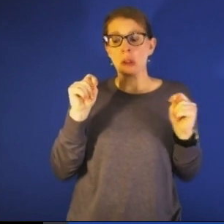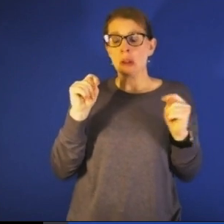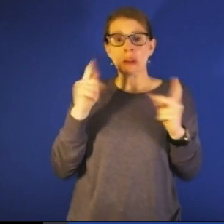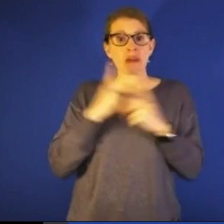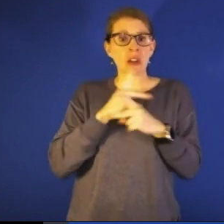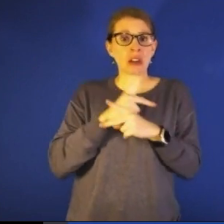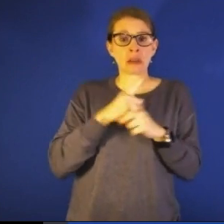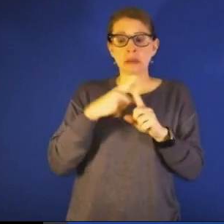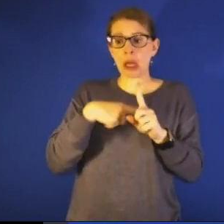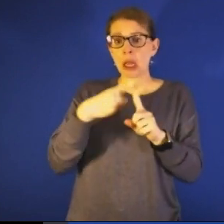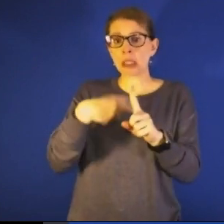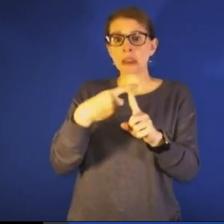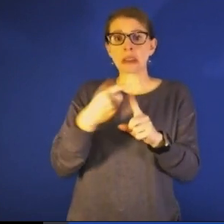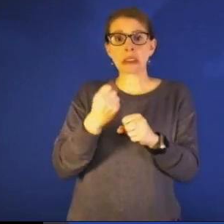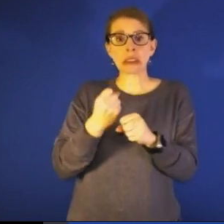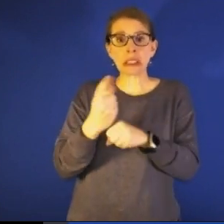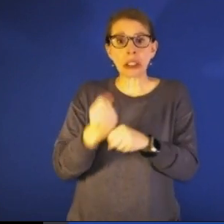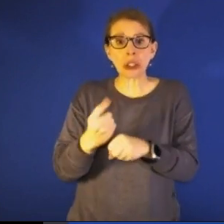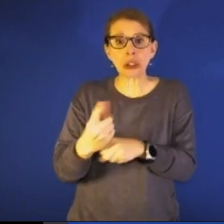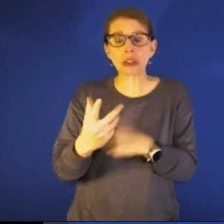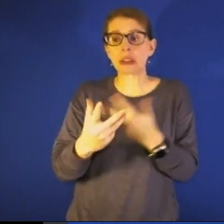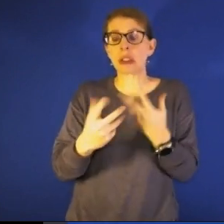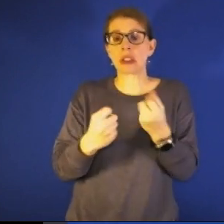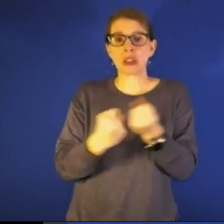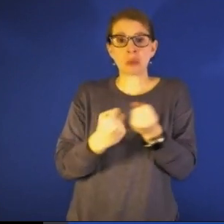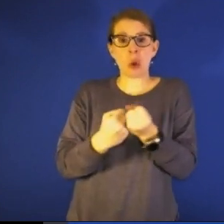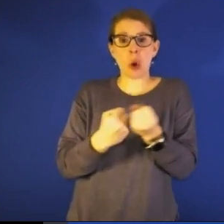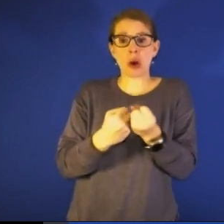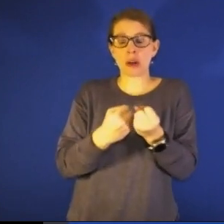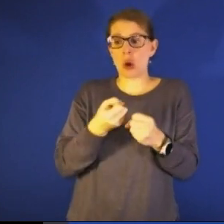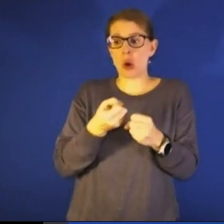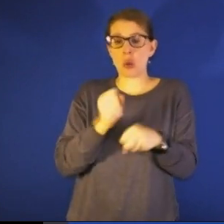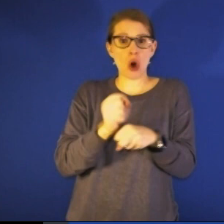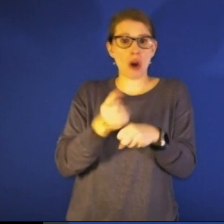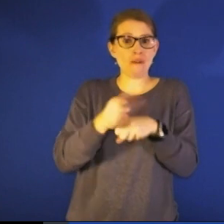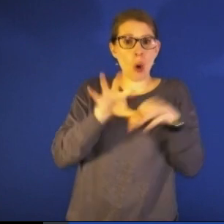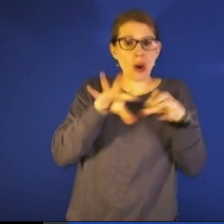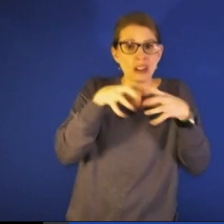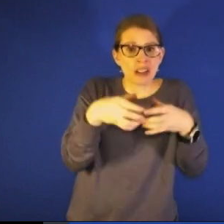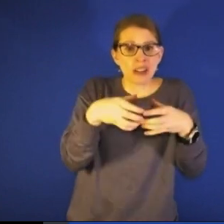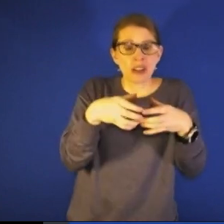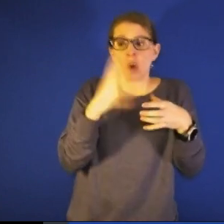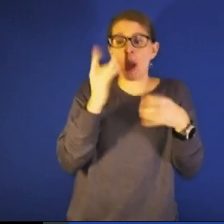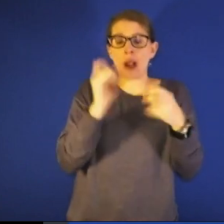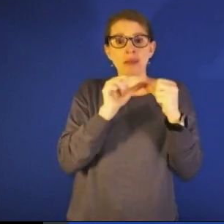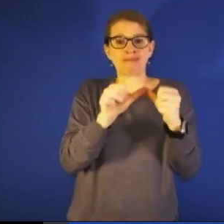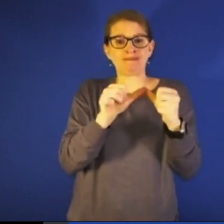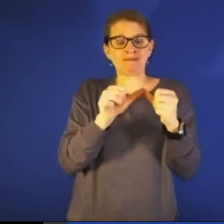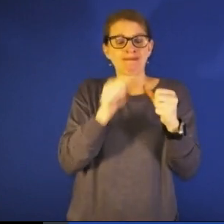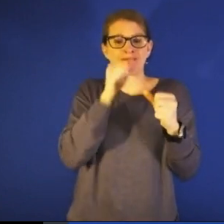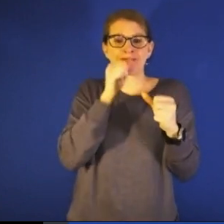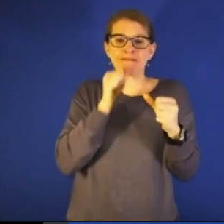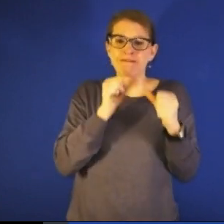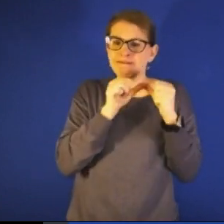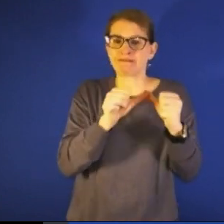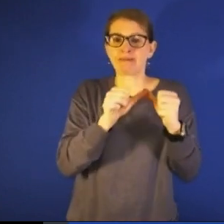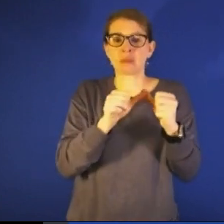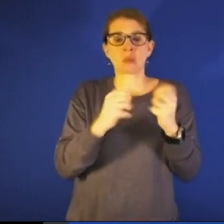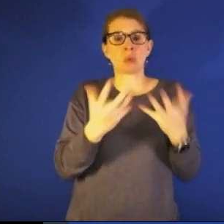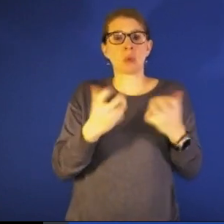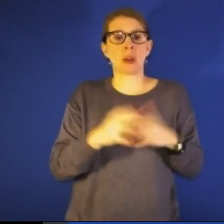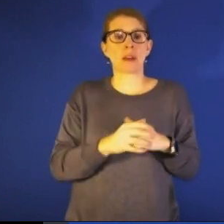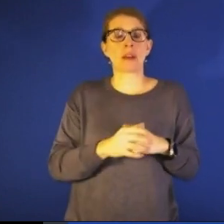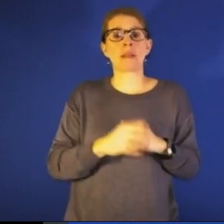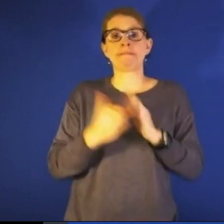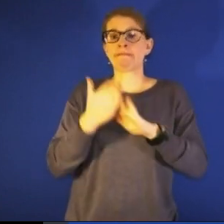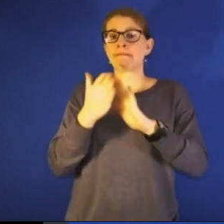few years, we continue support of a workforce so that will continue to be resilient. And I do want to give a big